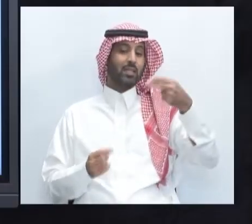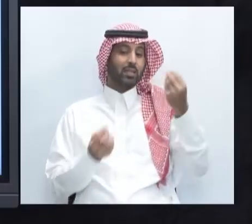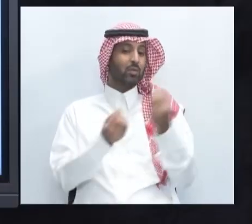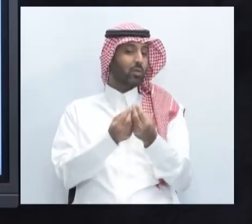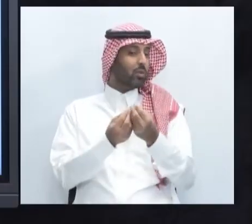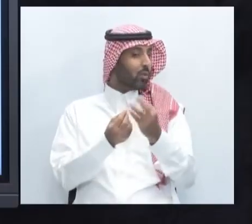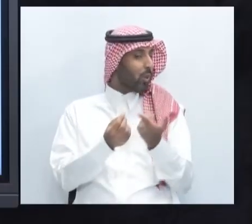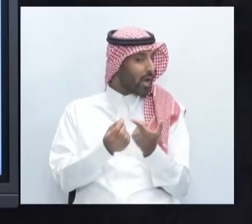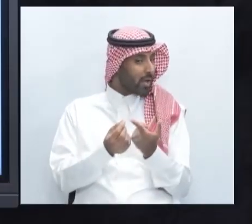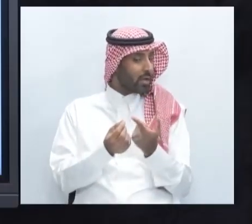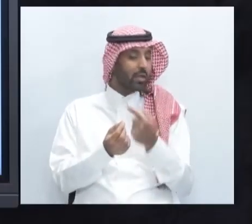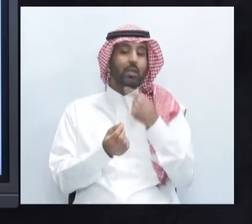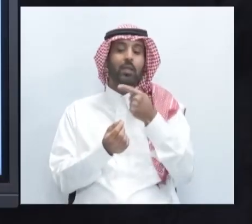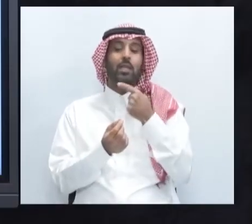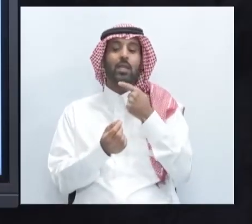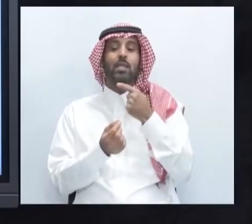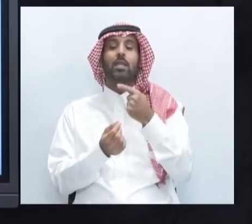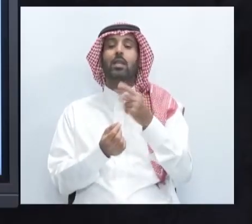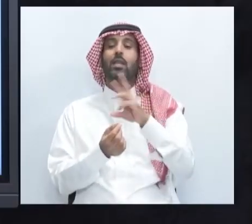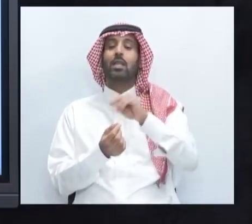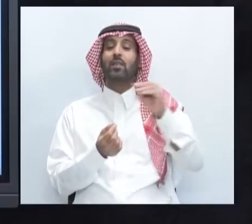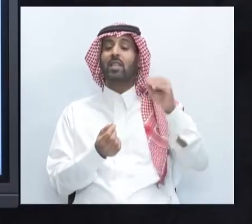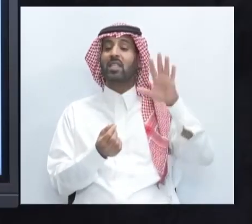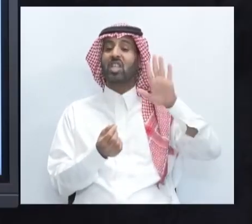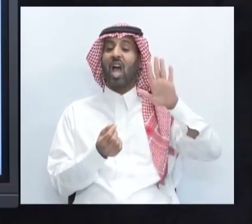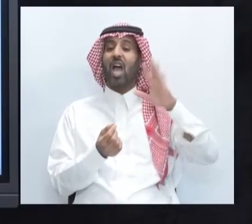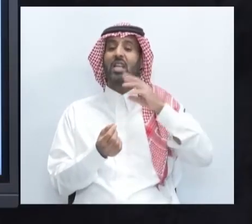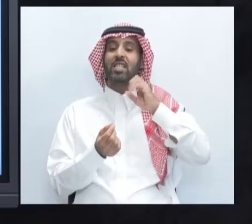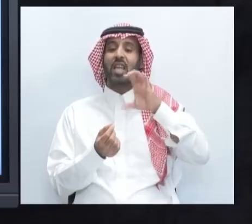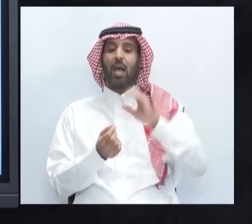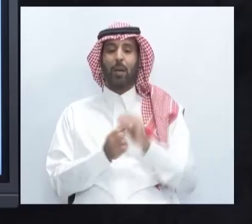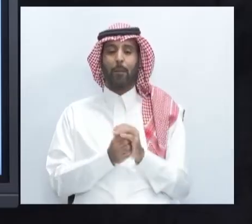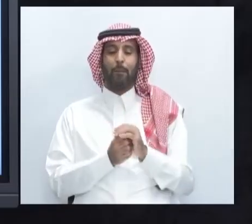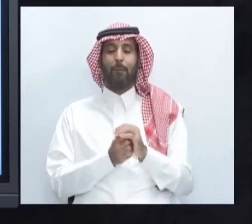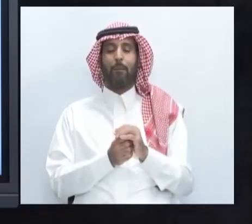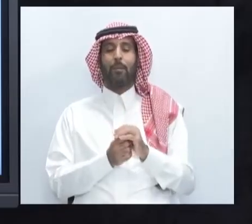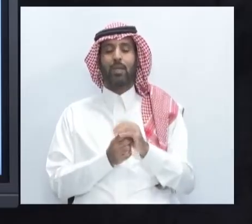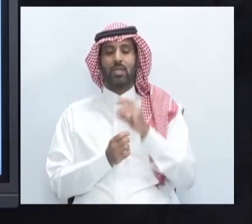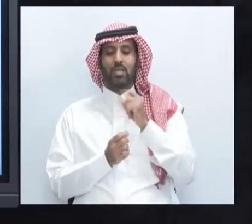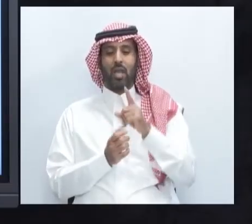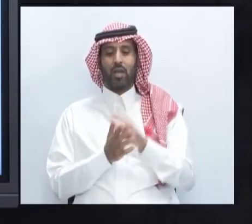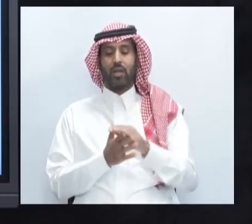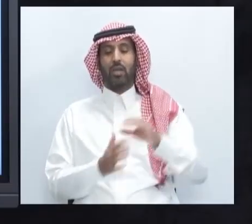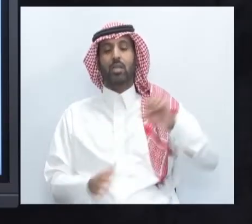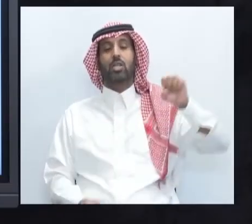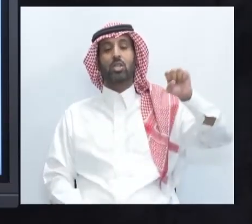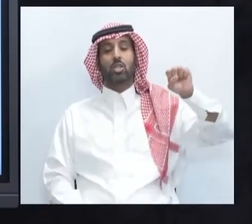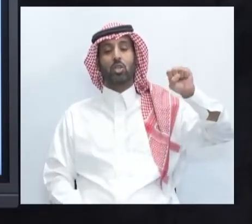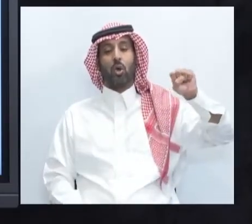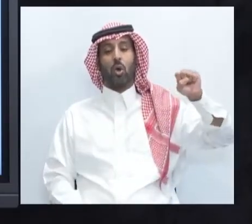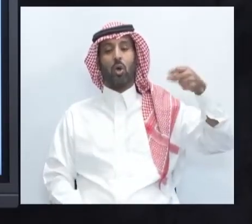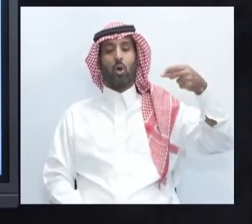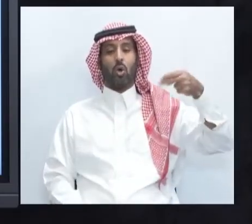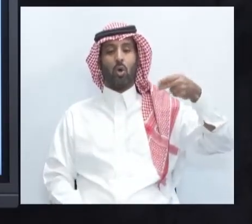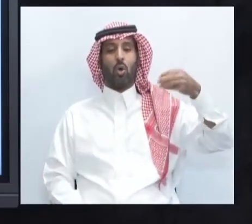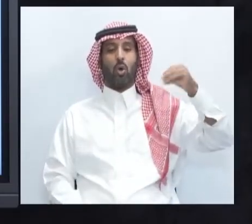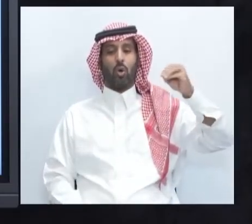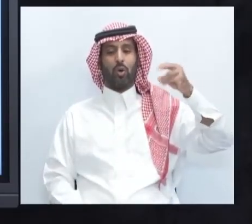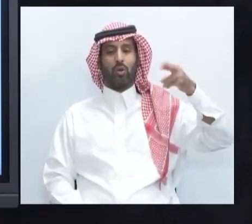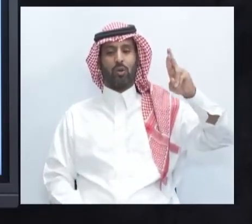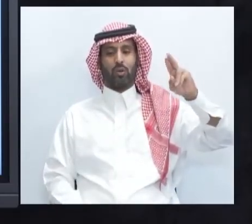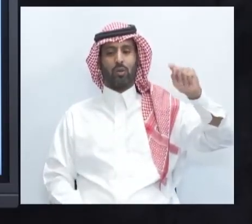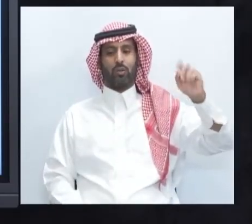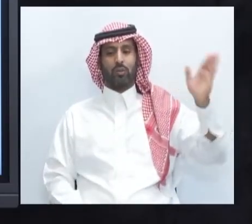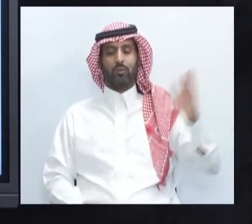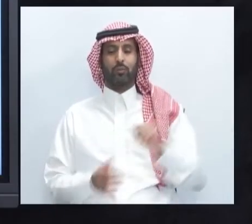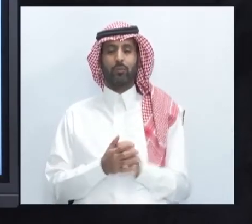and H together, that means we will pronounce as sh. As what? Sh. So S-H, sh, sh.